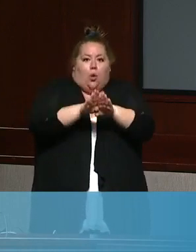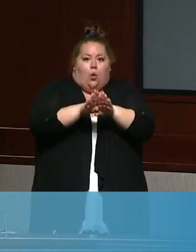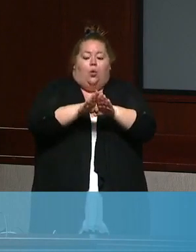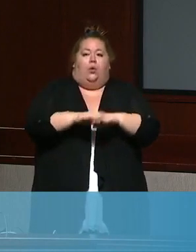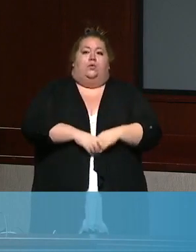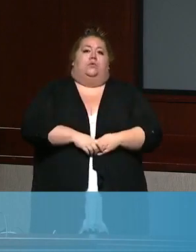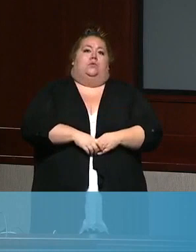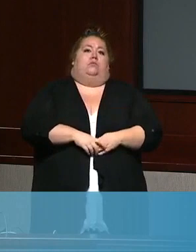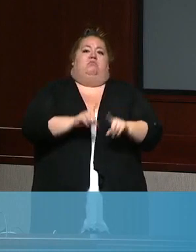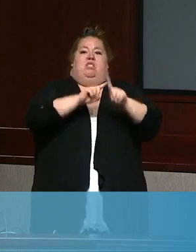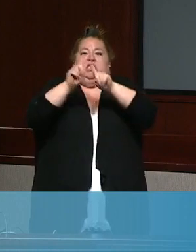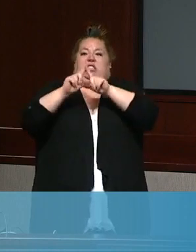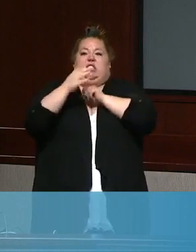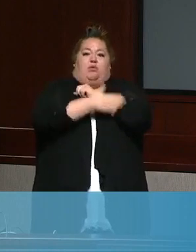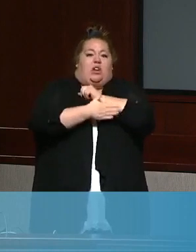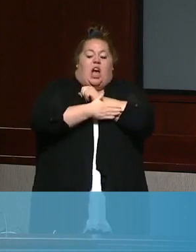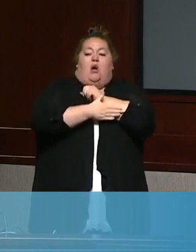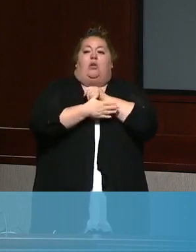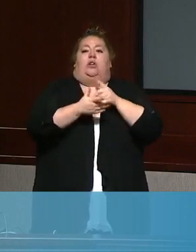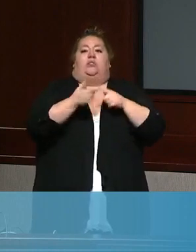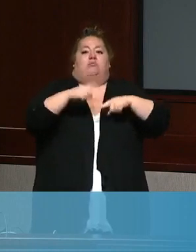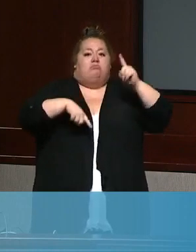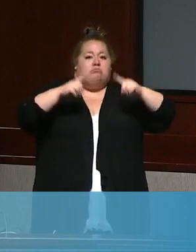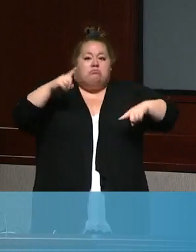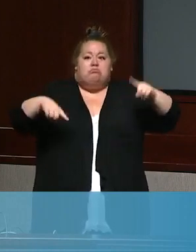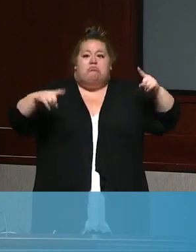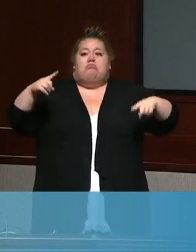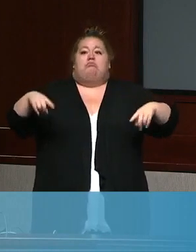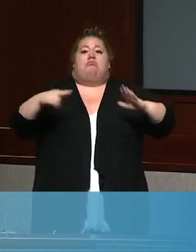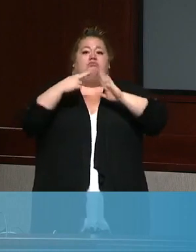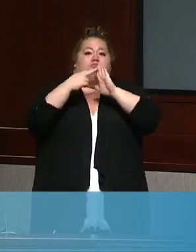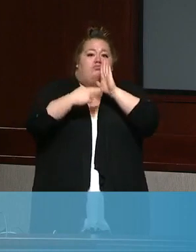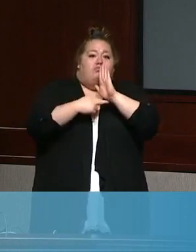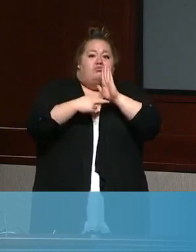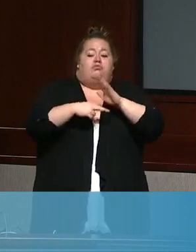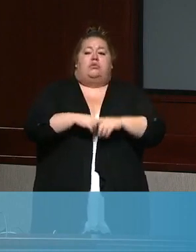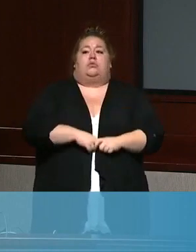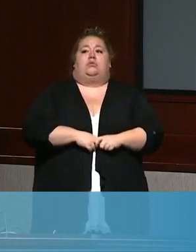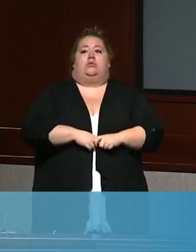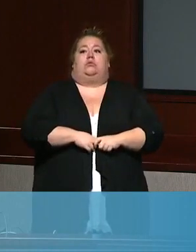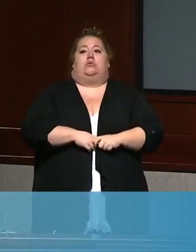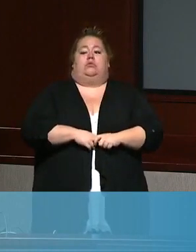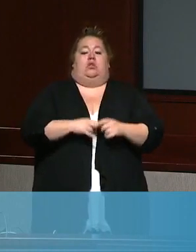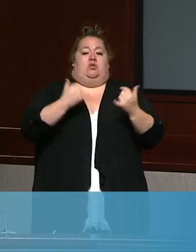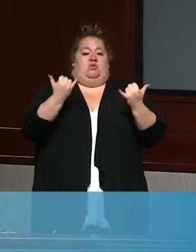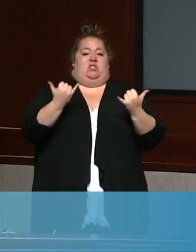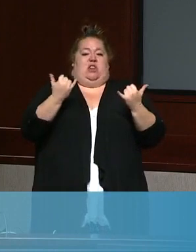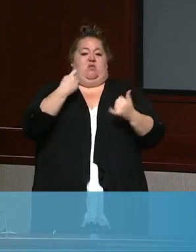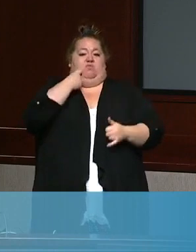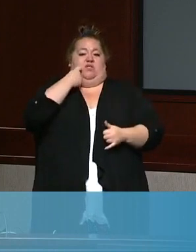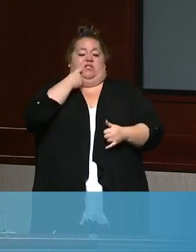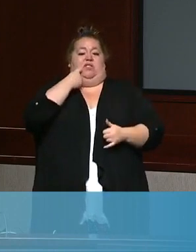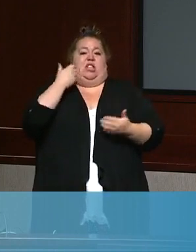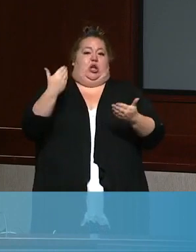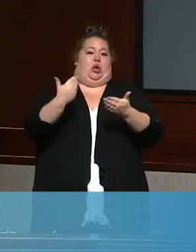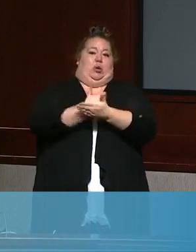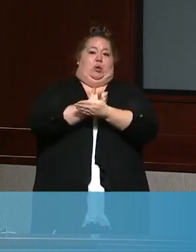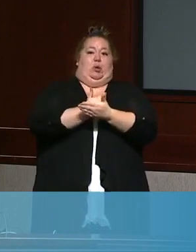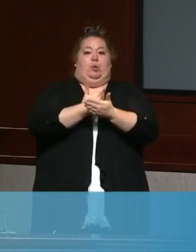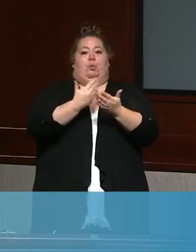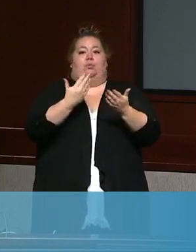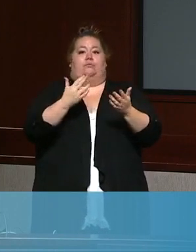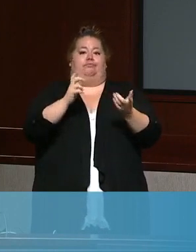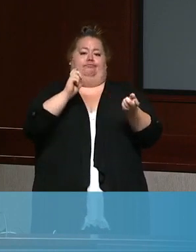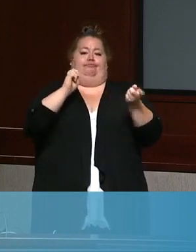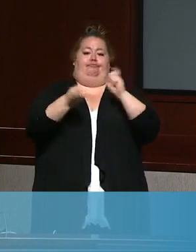counties. On September 2nd, he came out and provided this new revised state plan, the blueprint for a safer